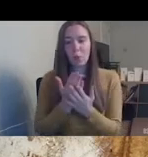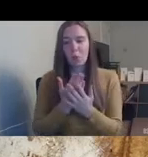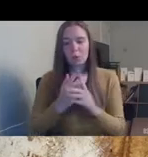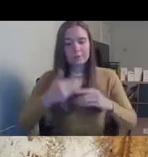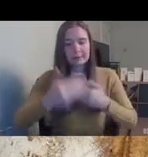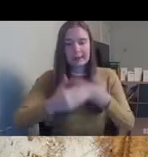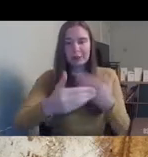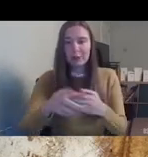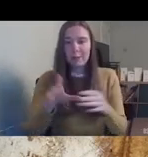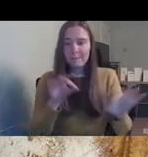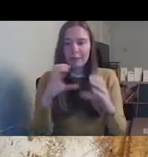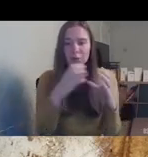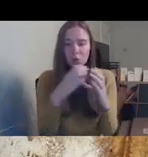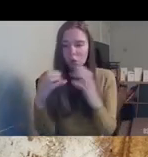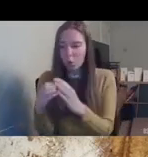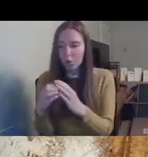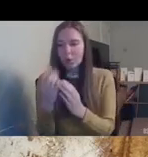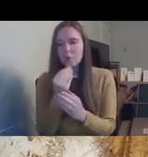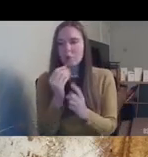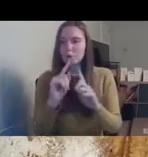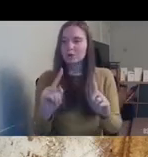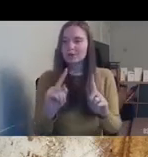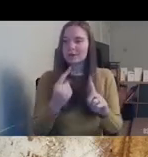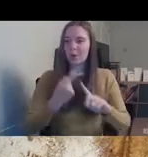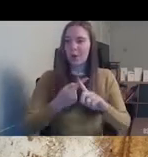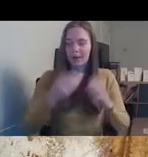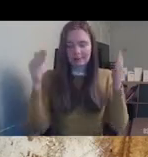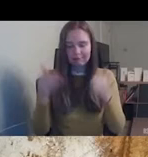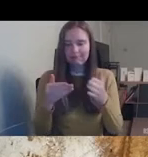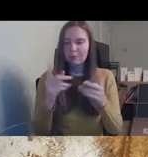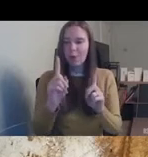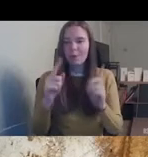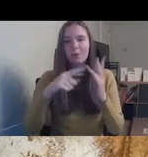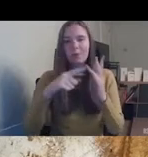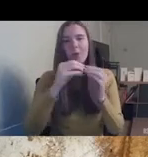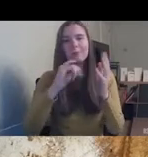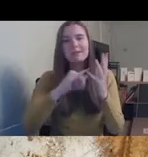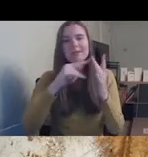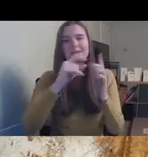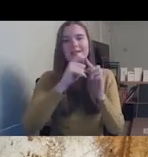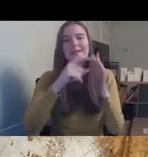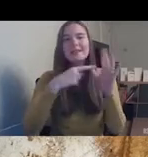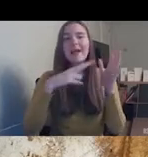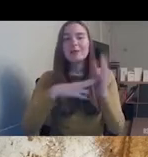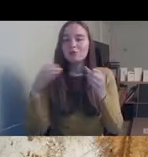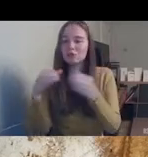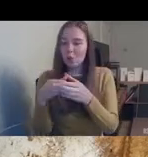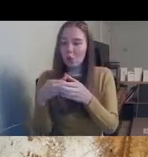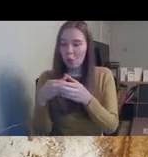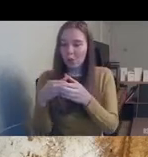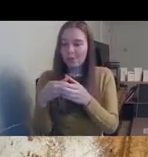that we'd use and sort of very quickly homed in onto obsidian, which is very much in abundance in the Rift Valley,